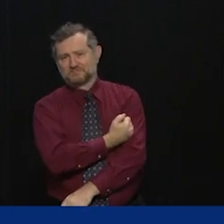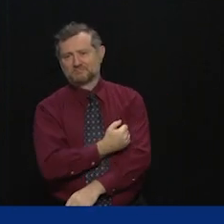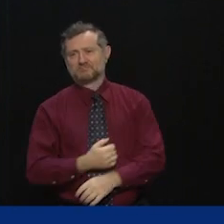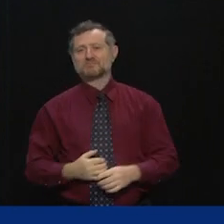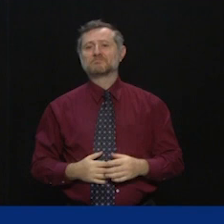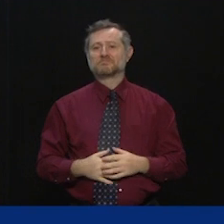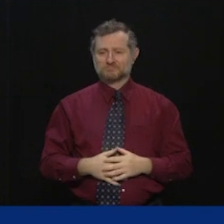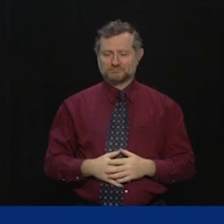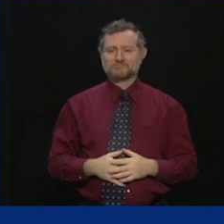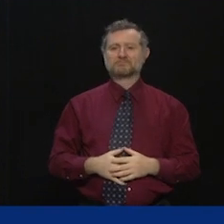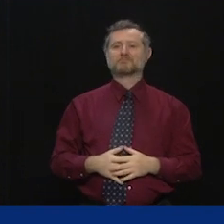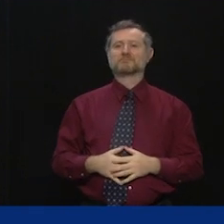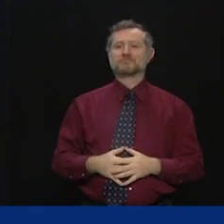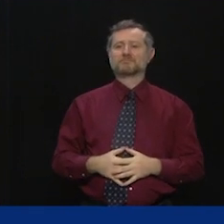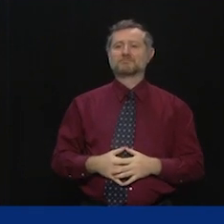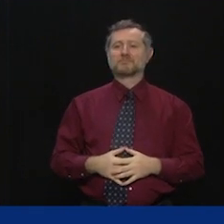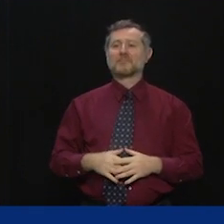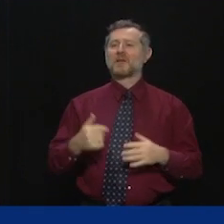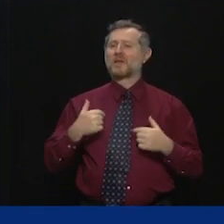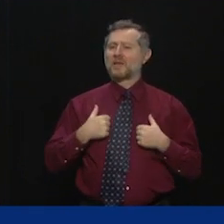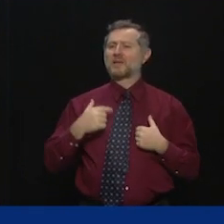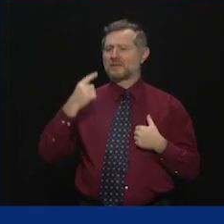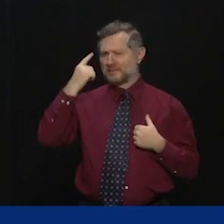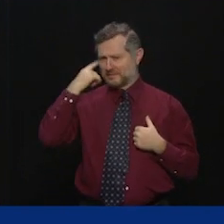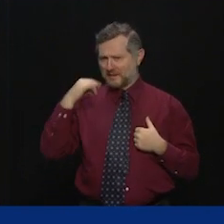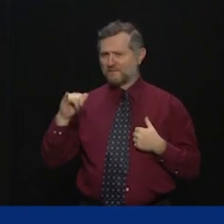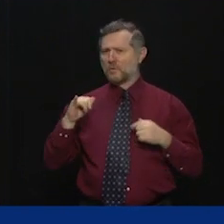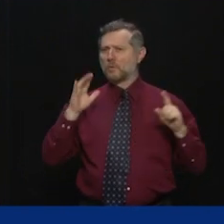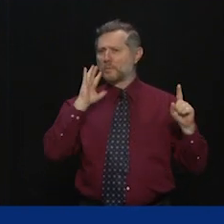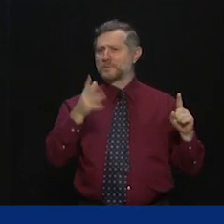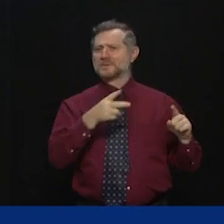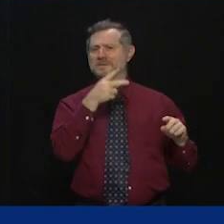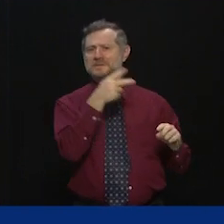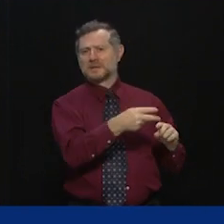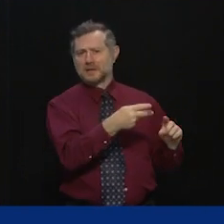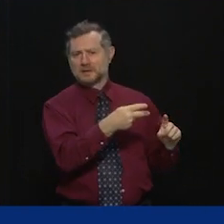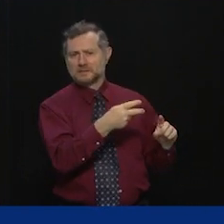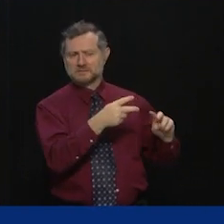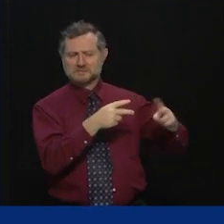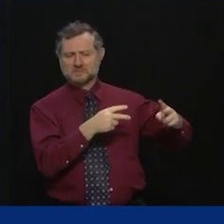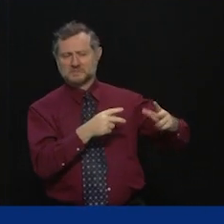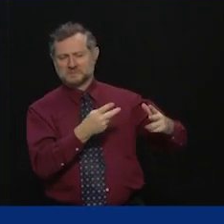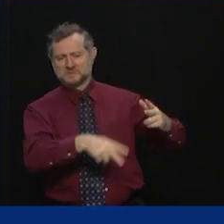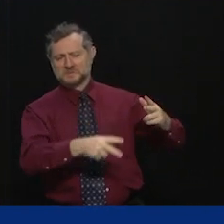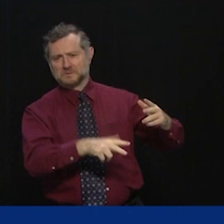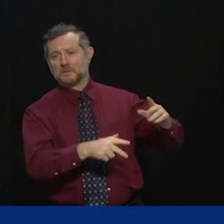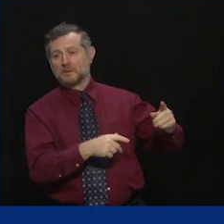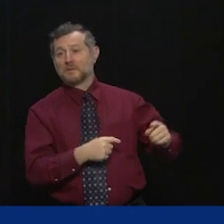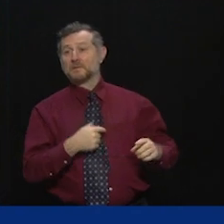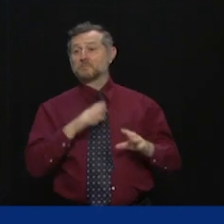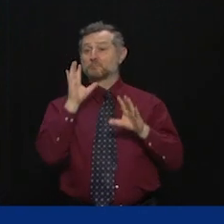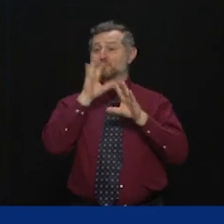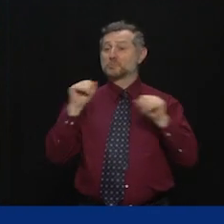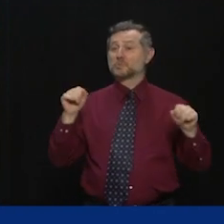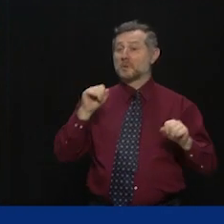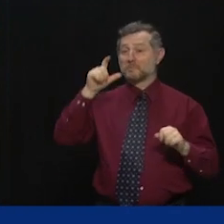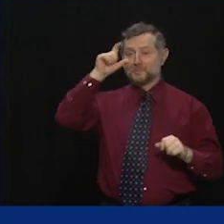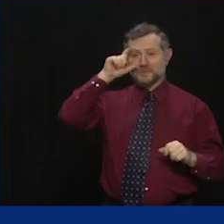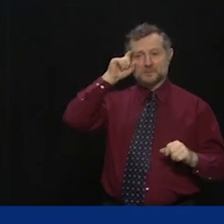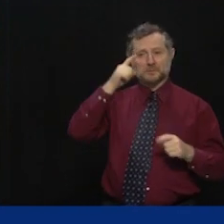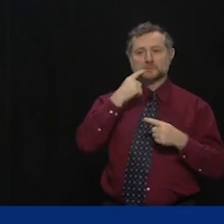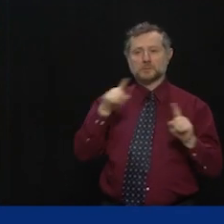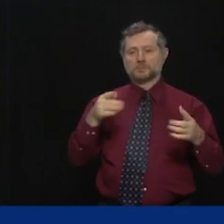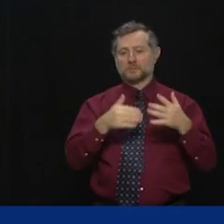vaccinated. I believe that California is going to follow suit in a couple of weeks, and the president's guidance goes into effect in late October. But we are